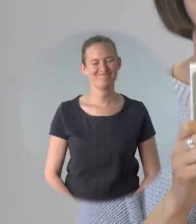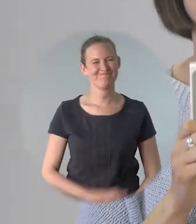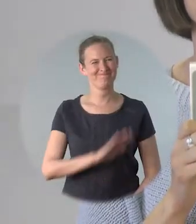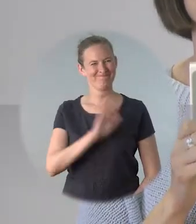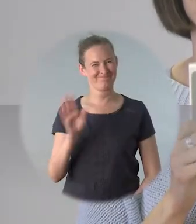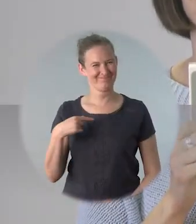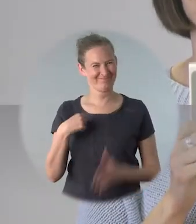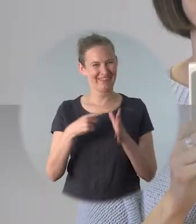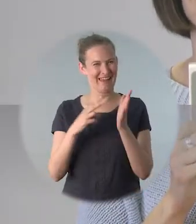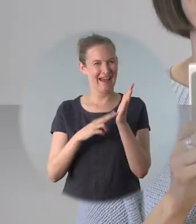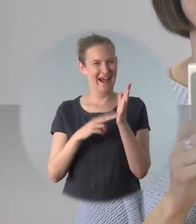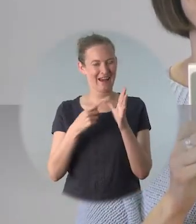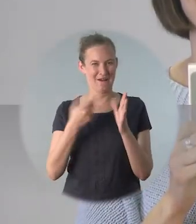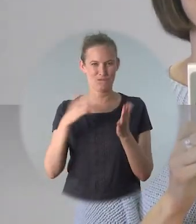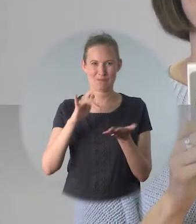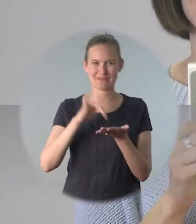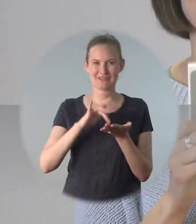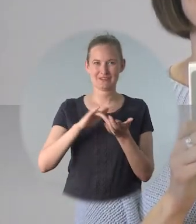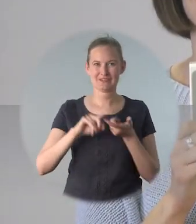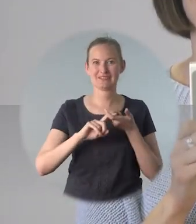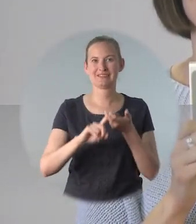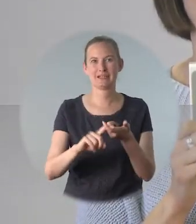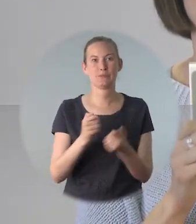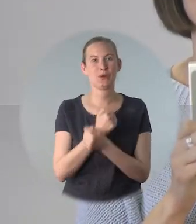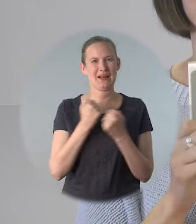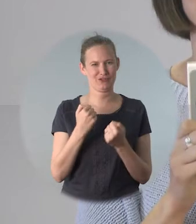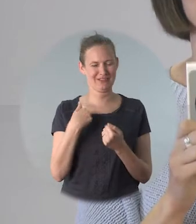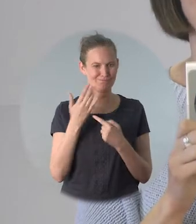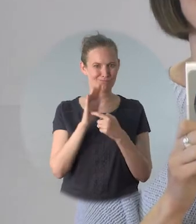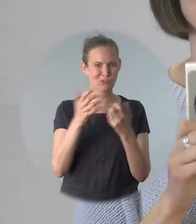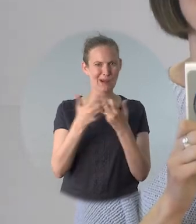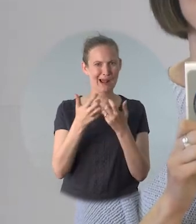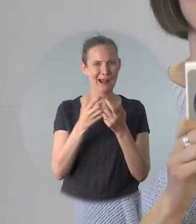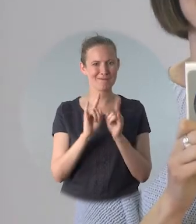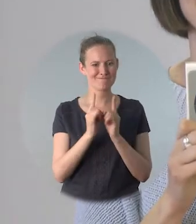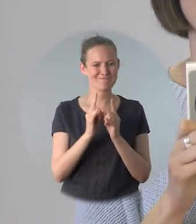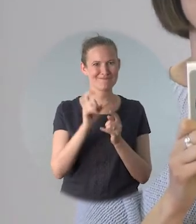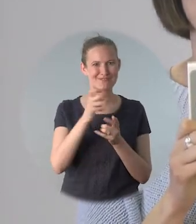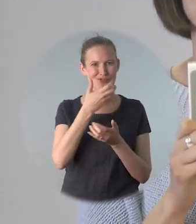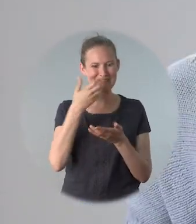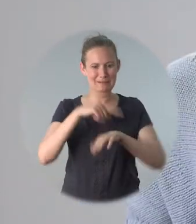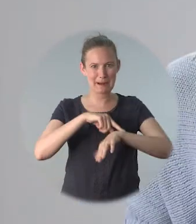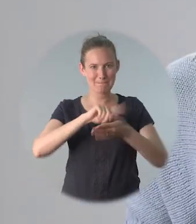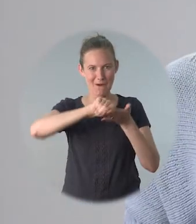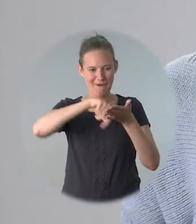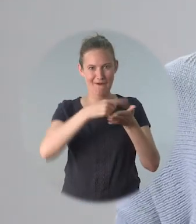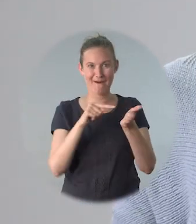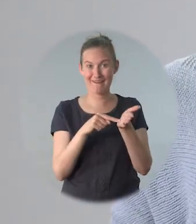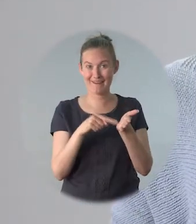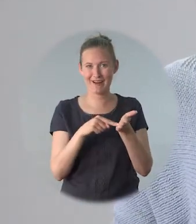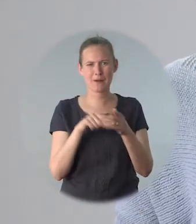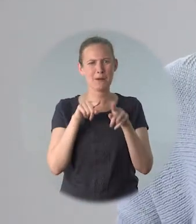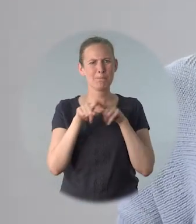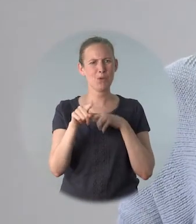Hello, I'm Anna from the Centre for Sustainable Energy, and I'm going to show you how to set a mechanical central heating timer. So